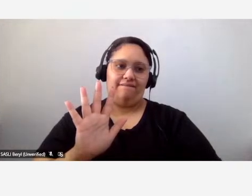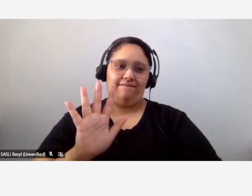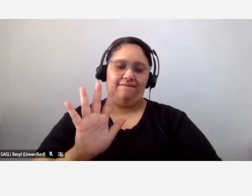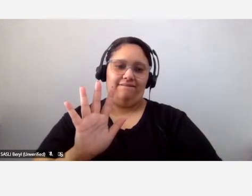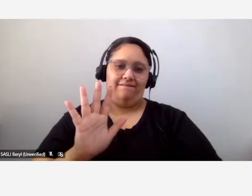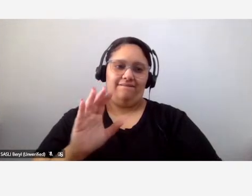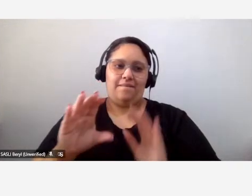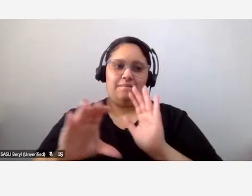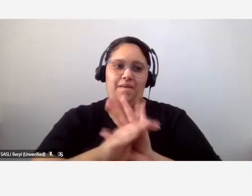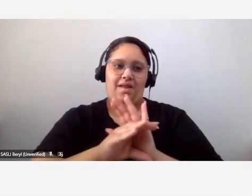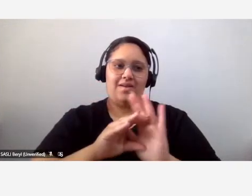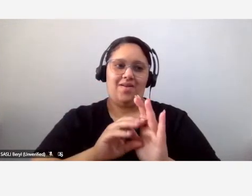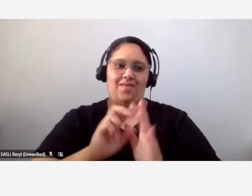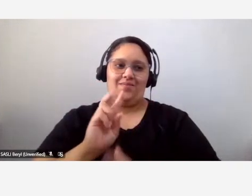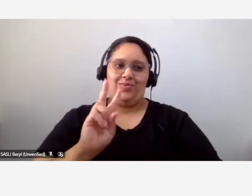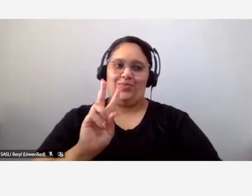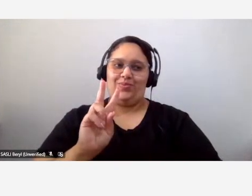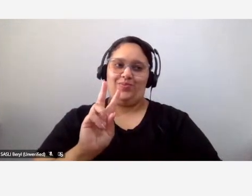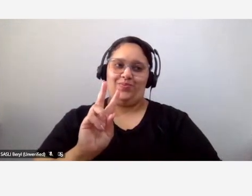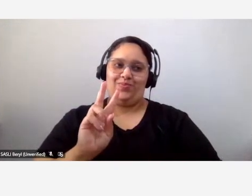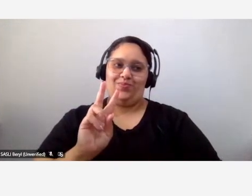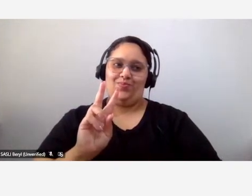Paragraph 2,